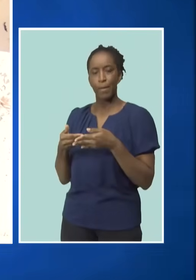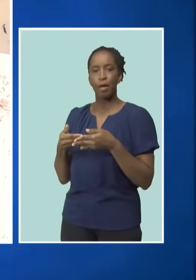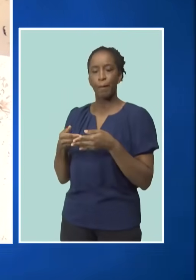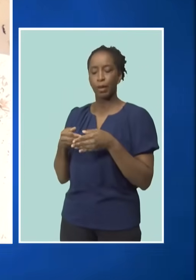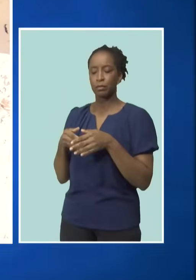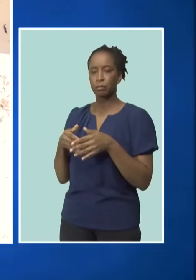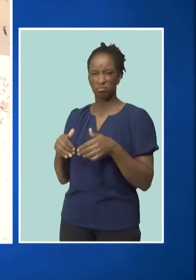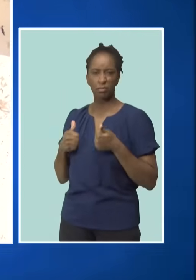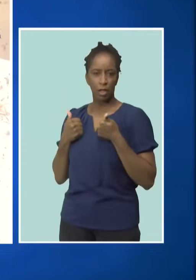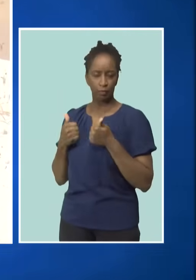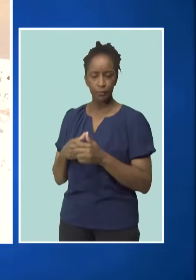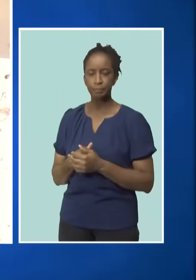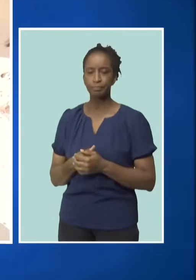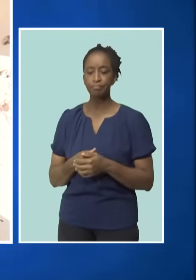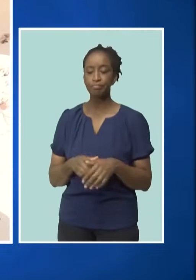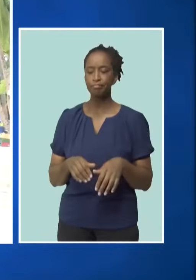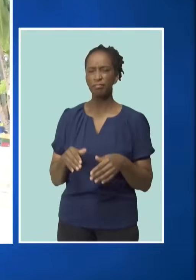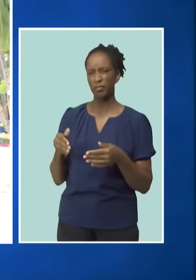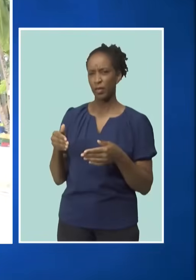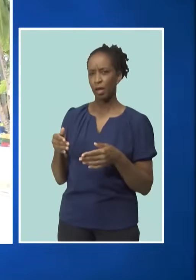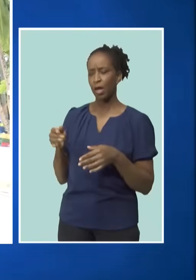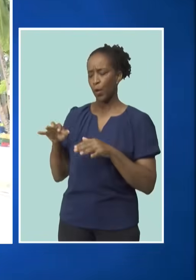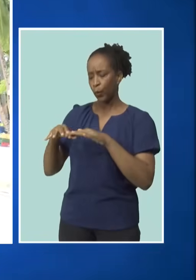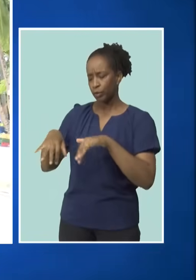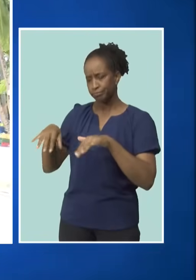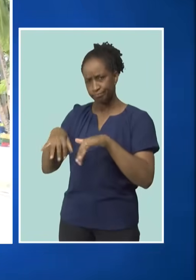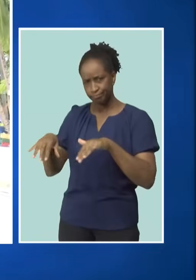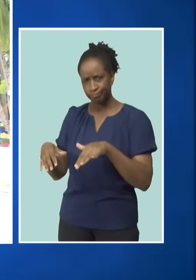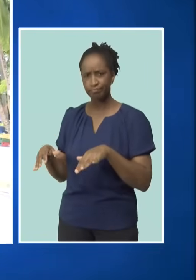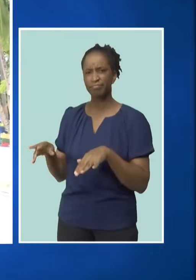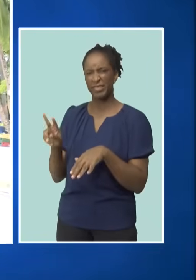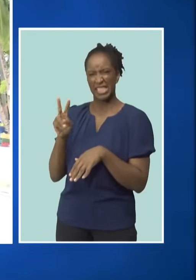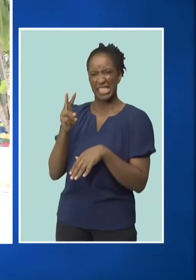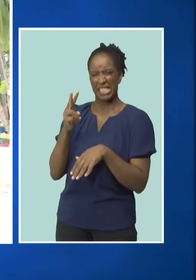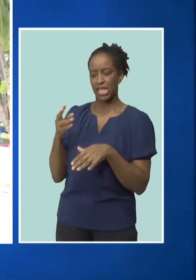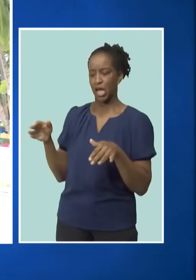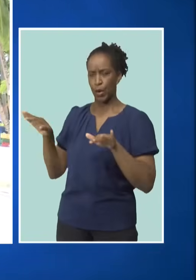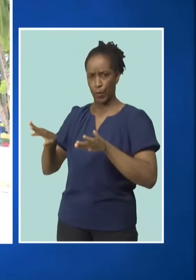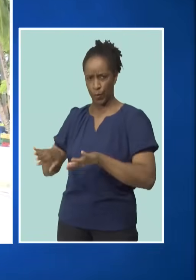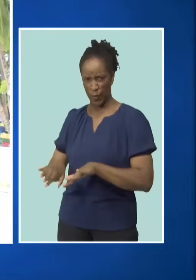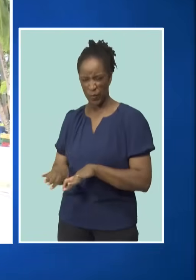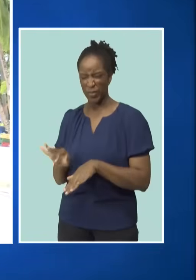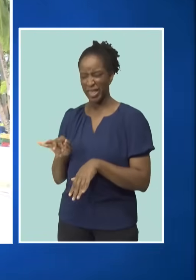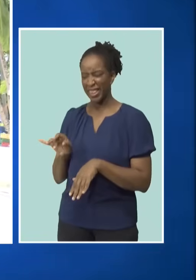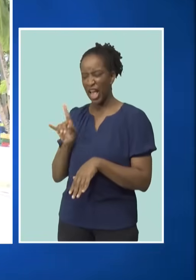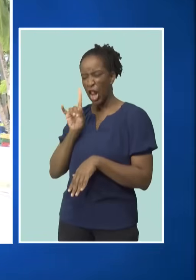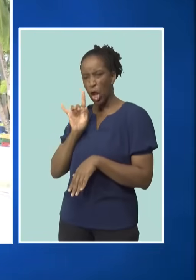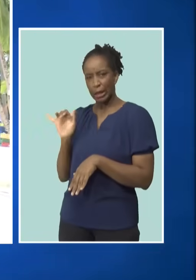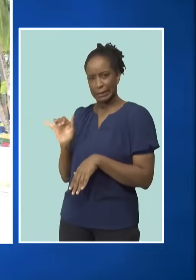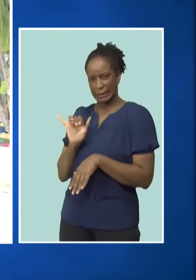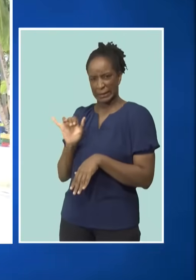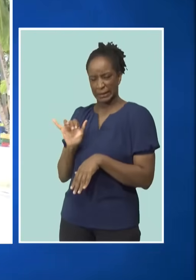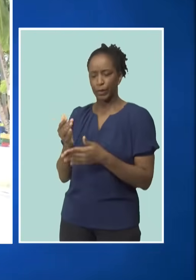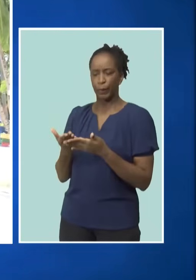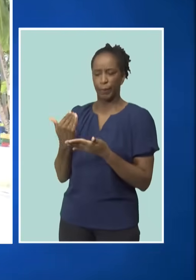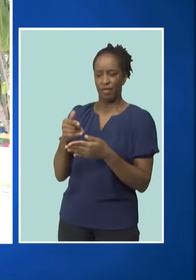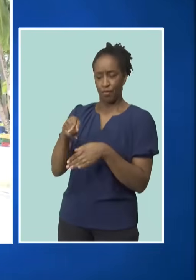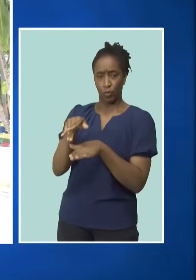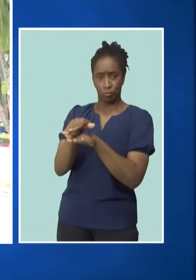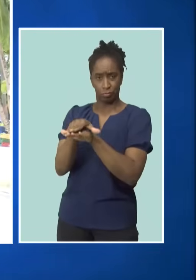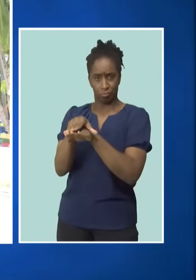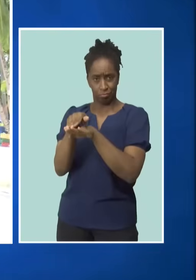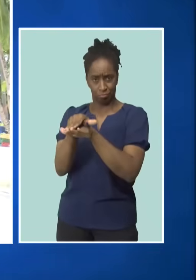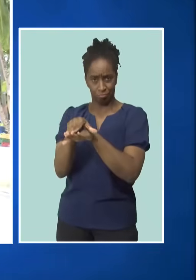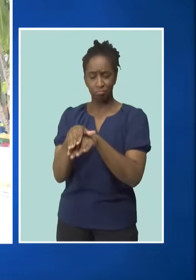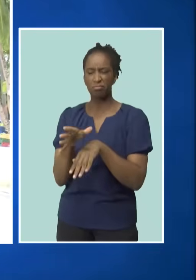is really supposed to be similar to the turtle when she comes up onto the beach and she digs her hole